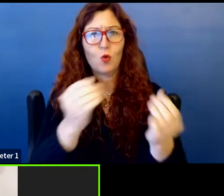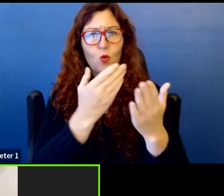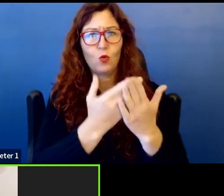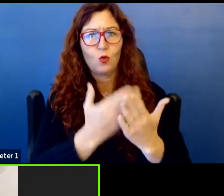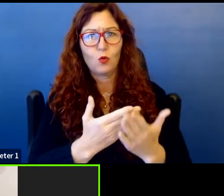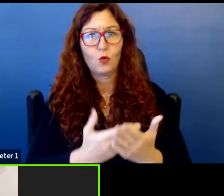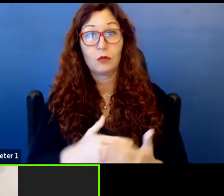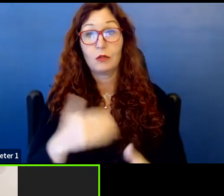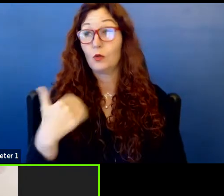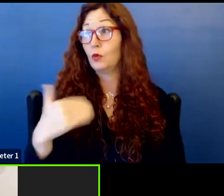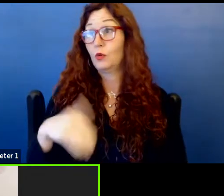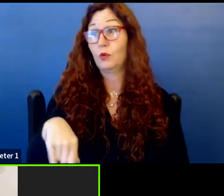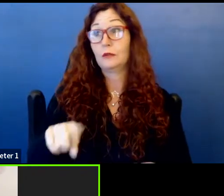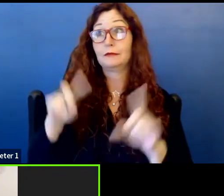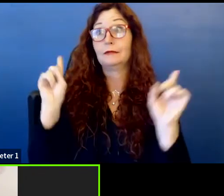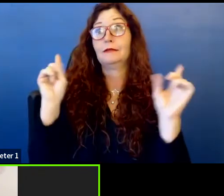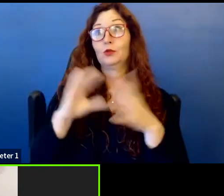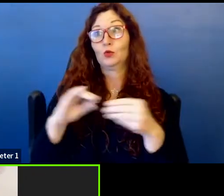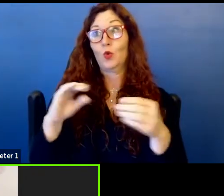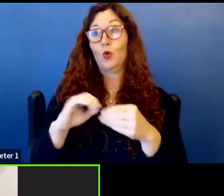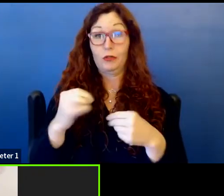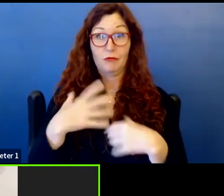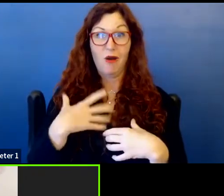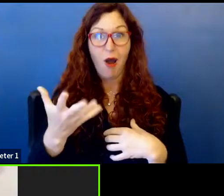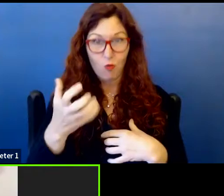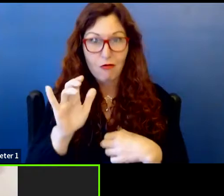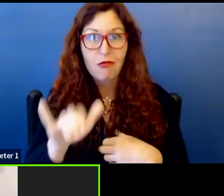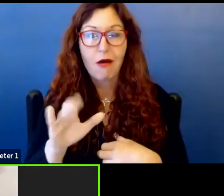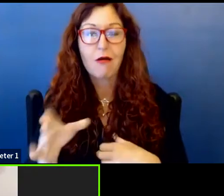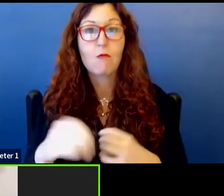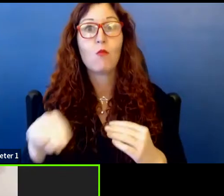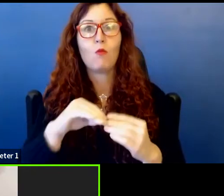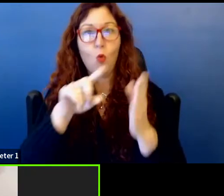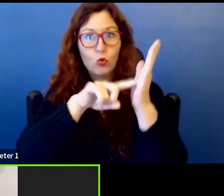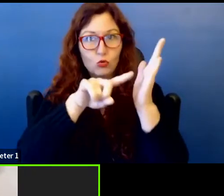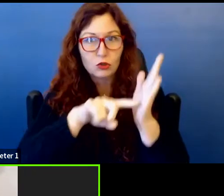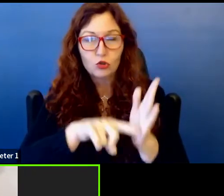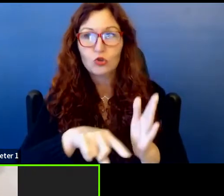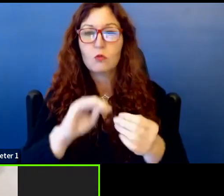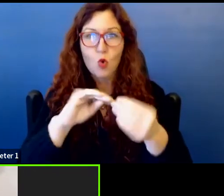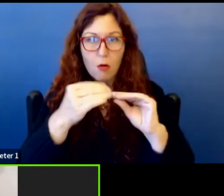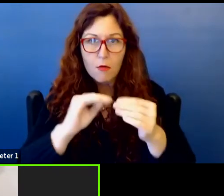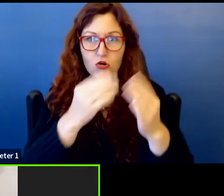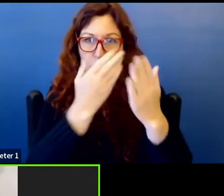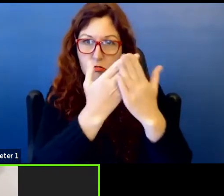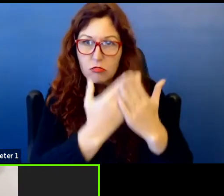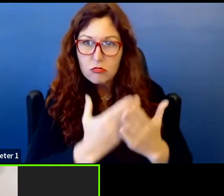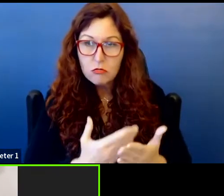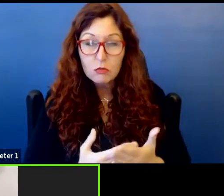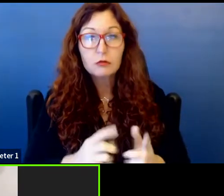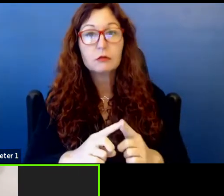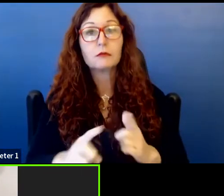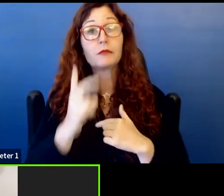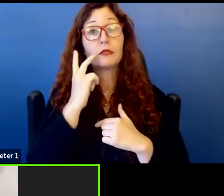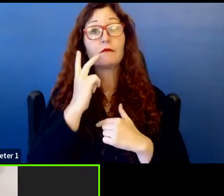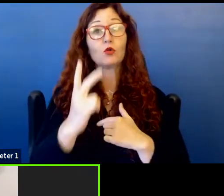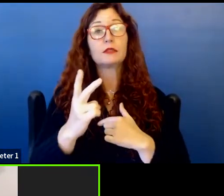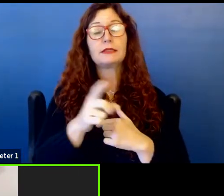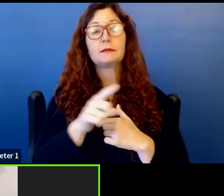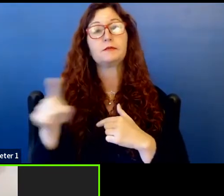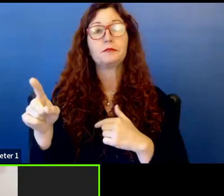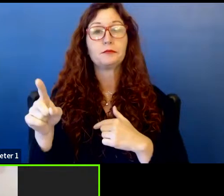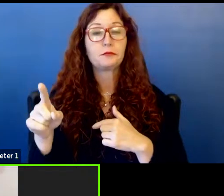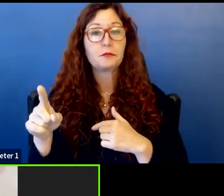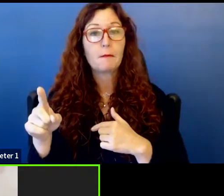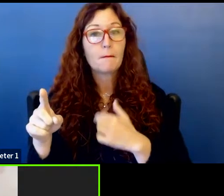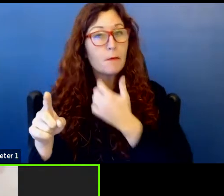game i'm all for that so what what i propose basically is if you guys can look at the pension credits this will tell it all right